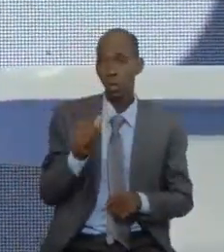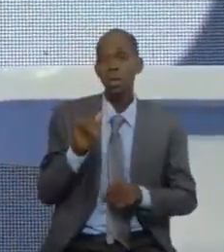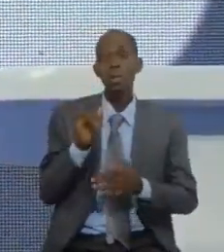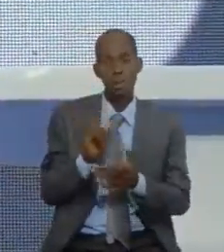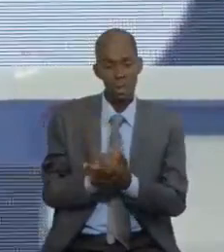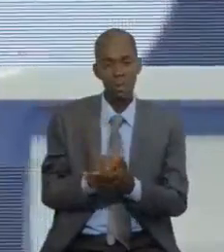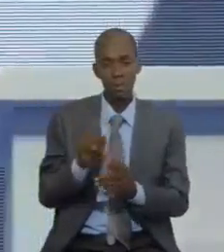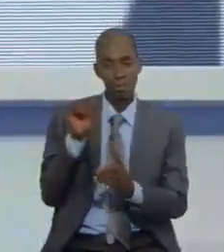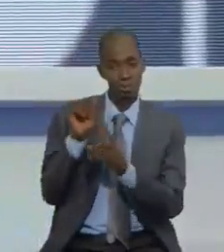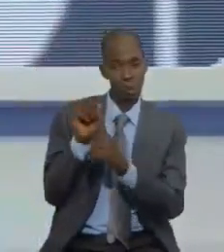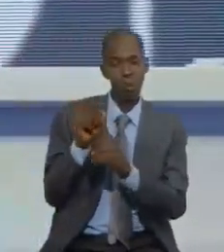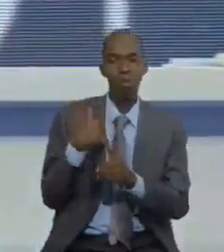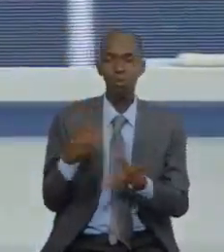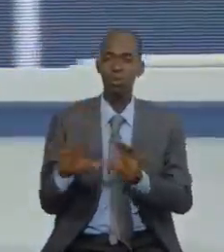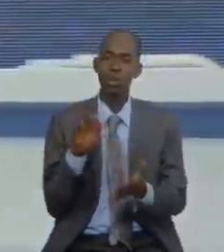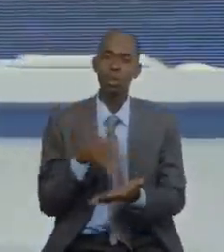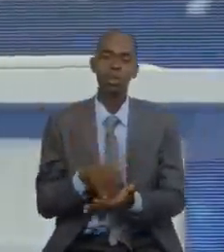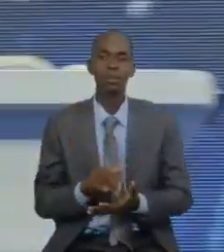did.